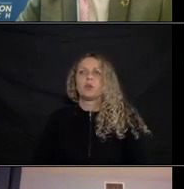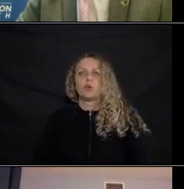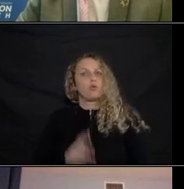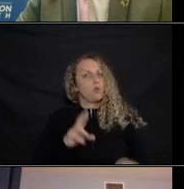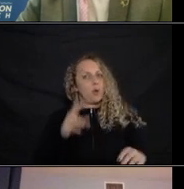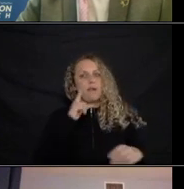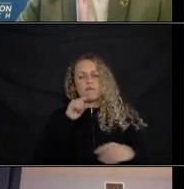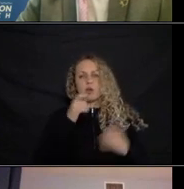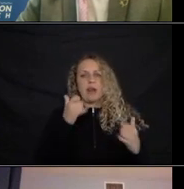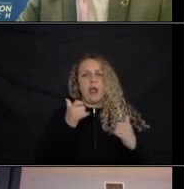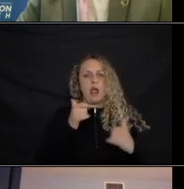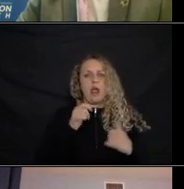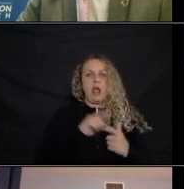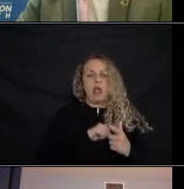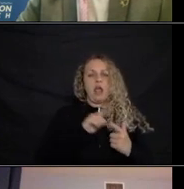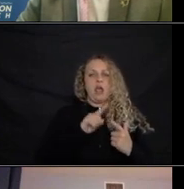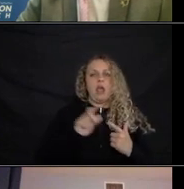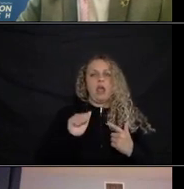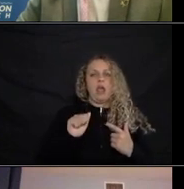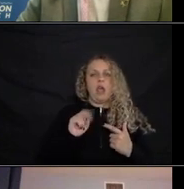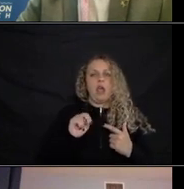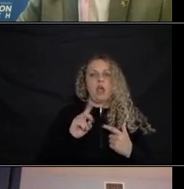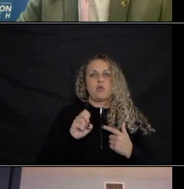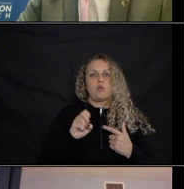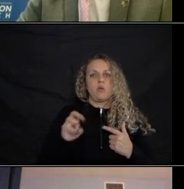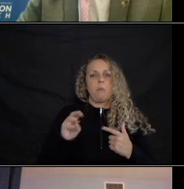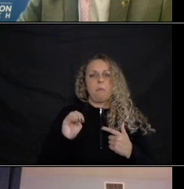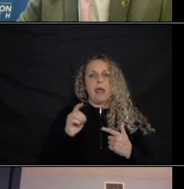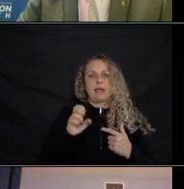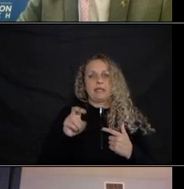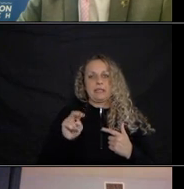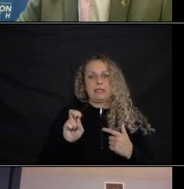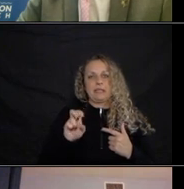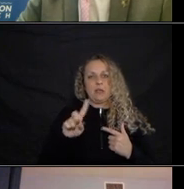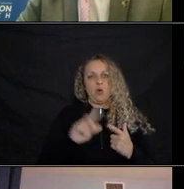ready for you. And then Andrew Maxey, you are up next.